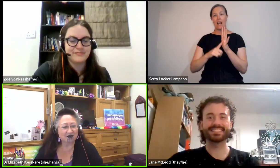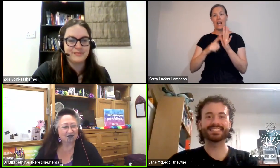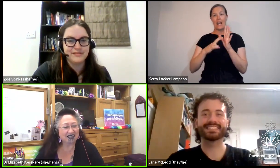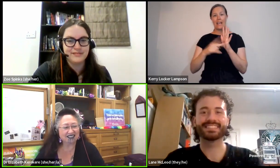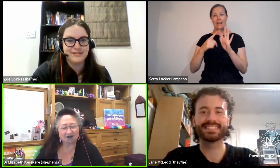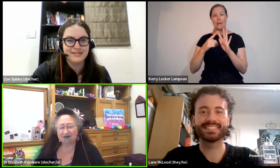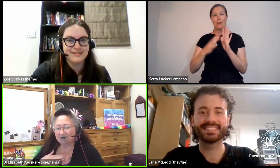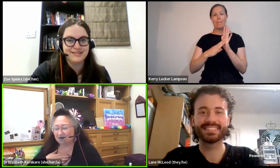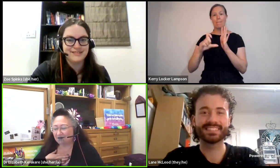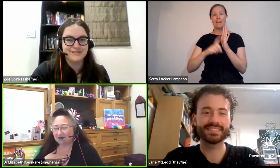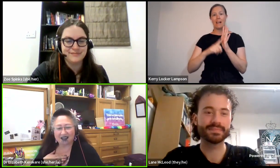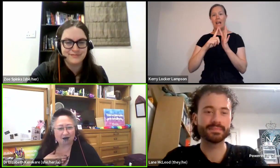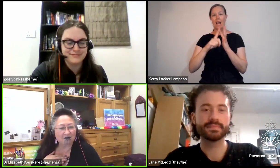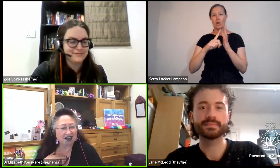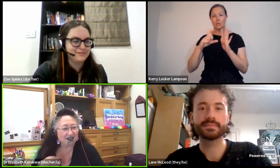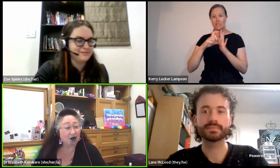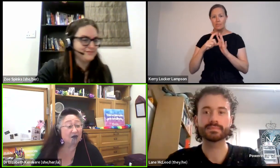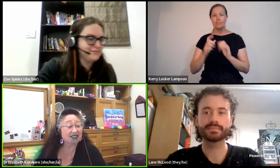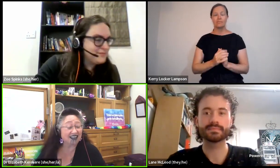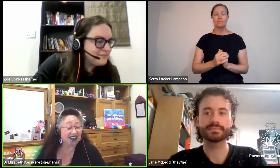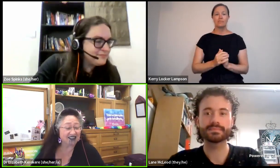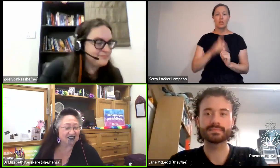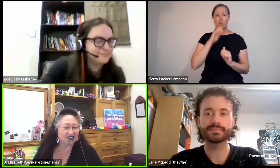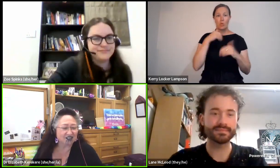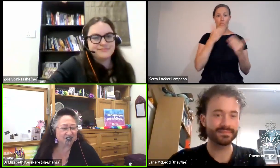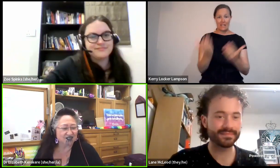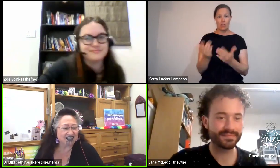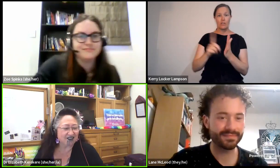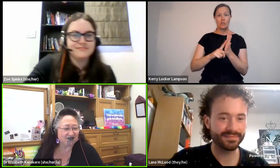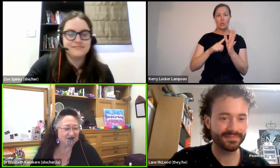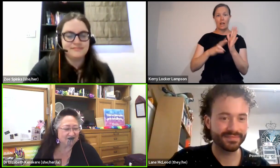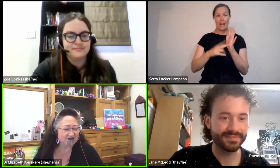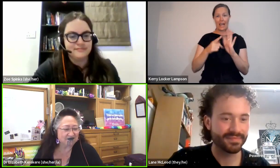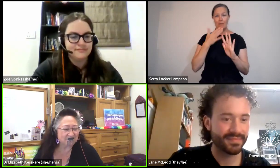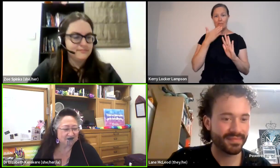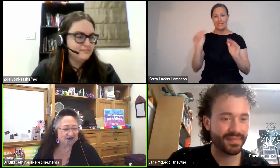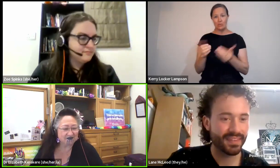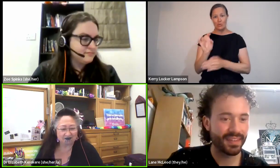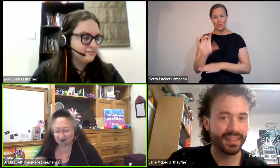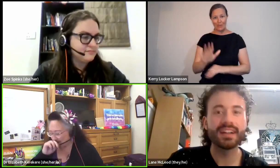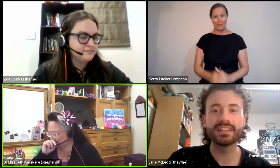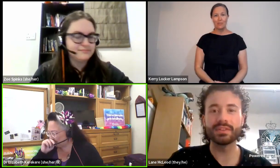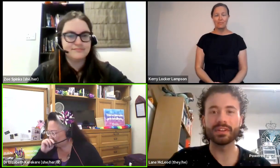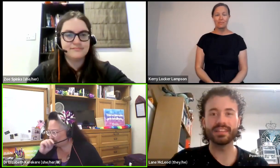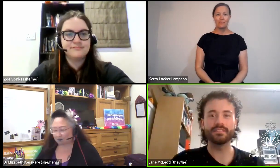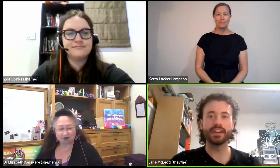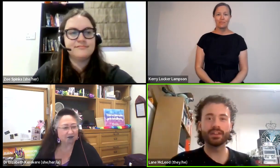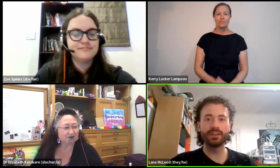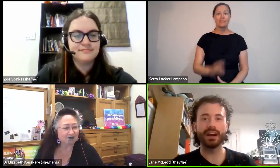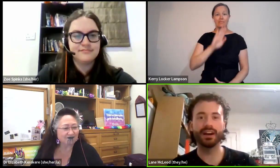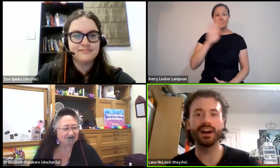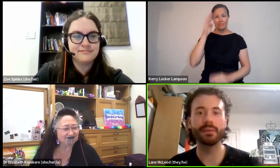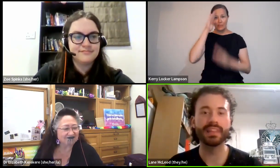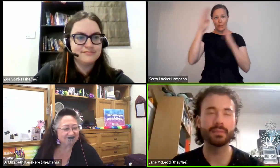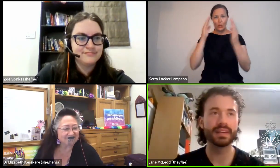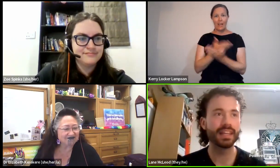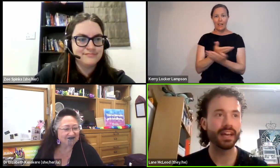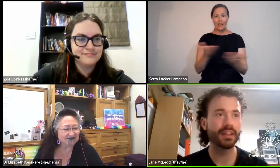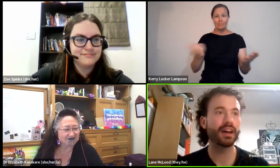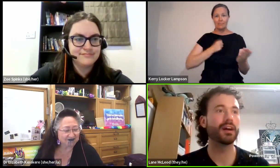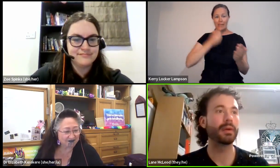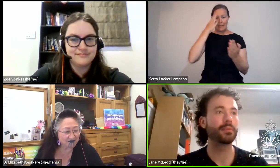So I'll pass, aroha mai, I'll pass to Lane to introduce yourself. Kia ora e te whānau. I'm